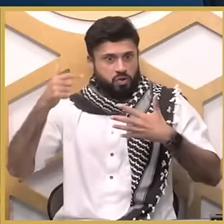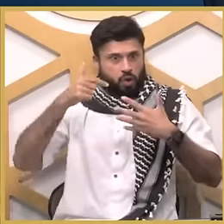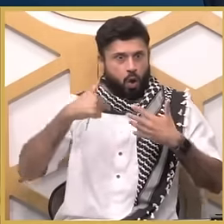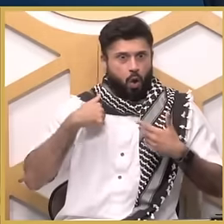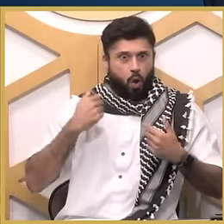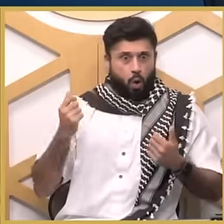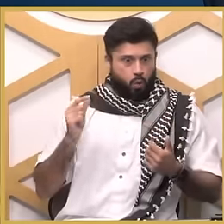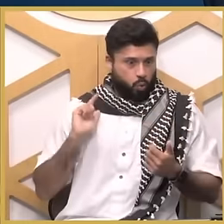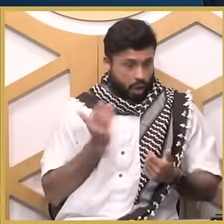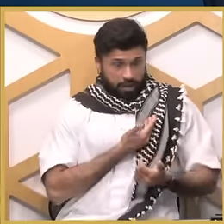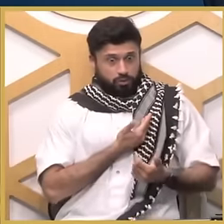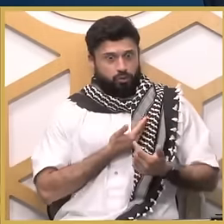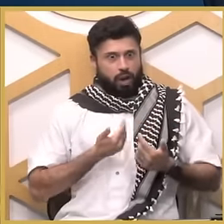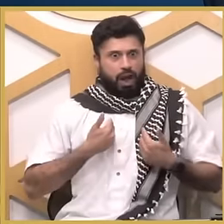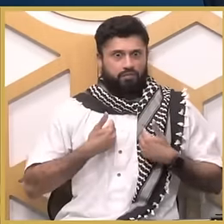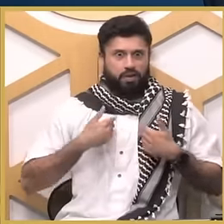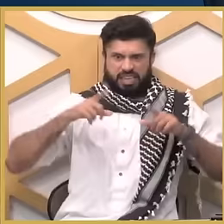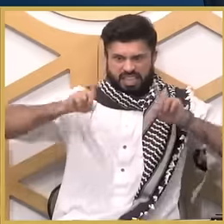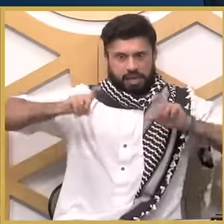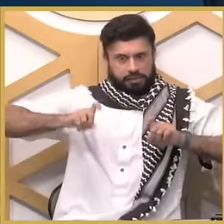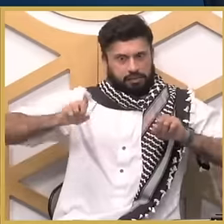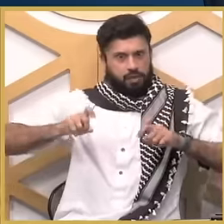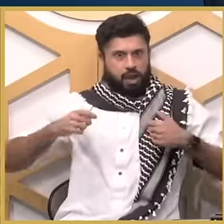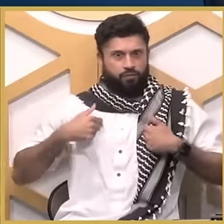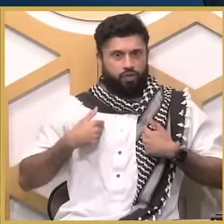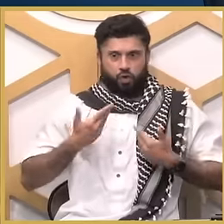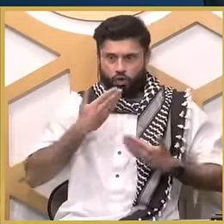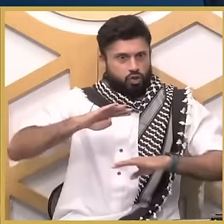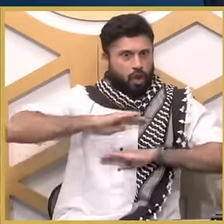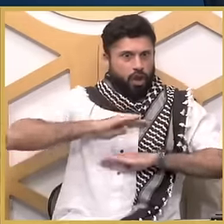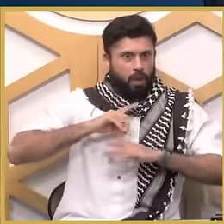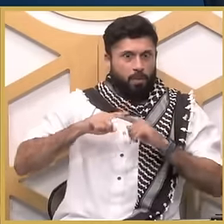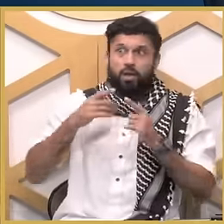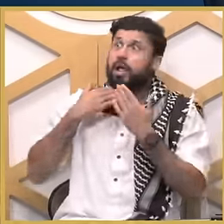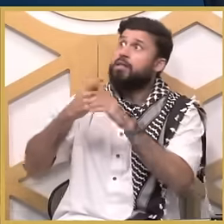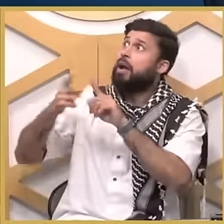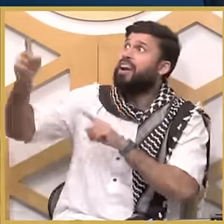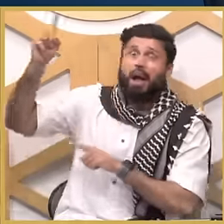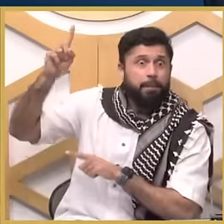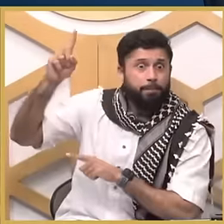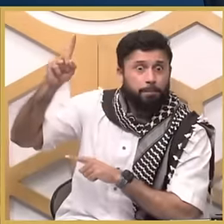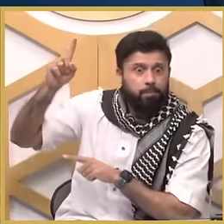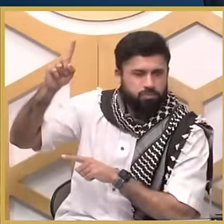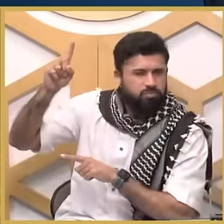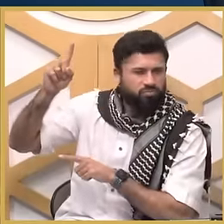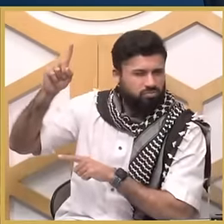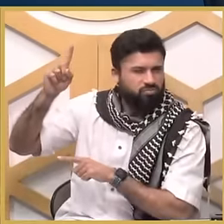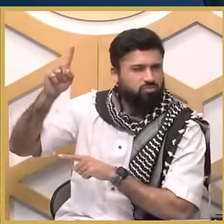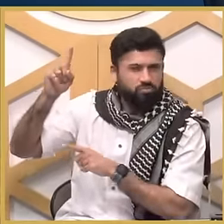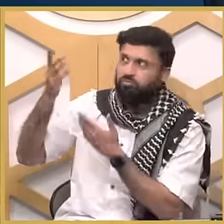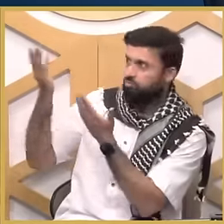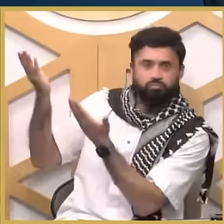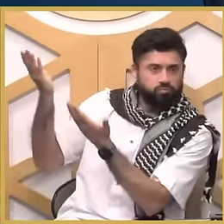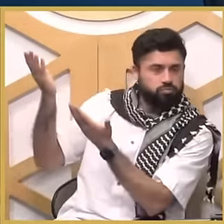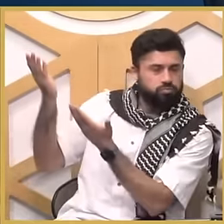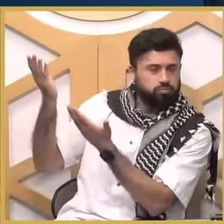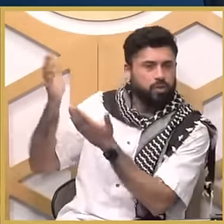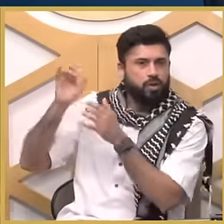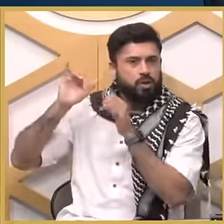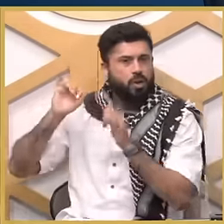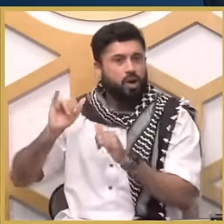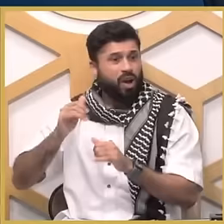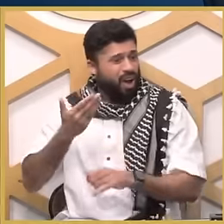miserably. Their circumstances, subhanAllah, they're mashallah, they're doing well with their test. May Allah subhanahu wa ta'ala make it easier than again. But for us